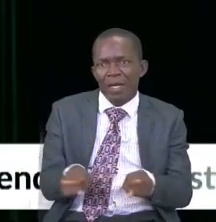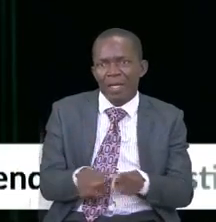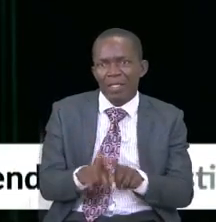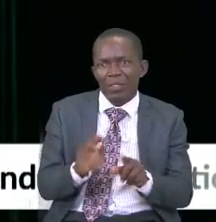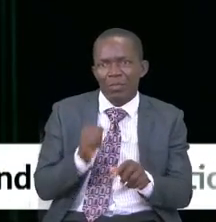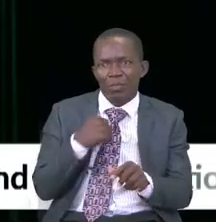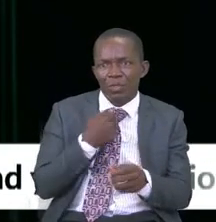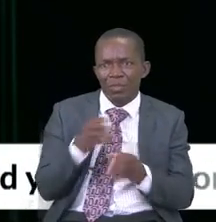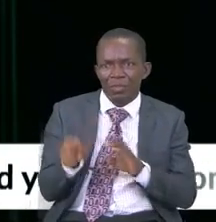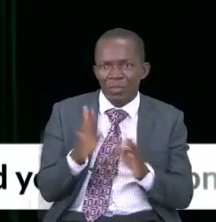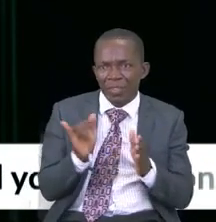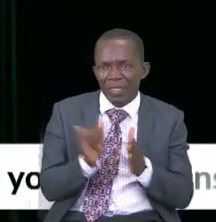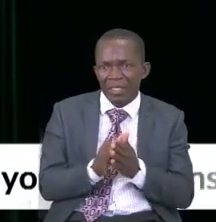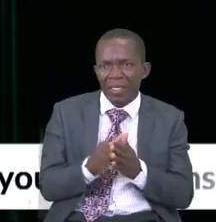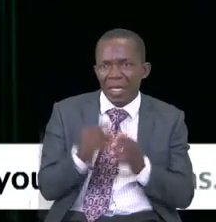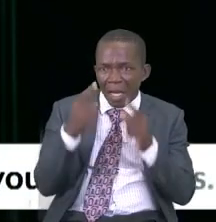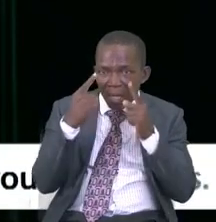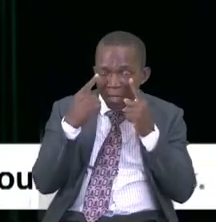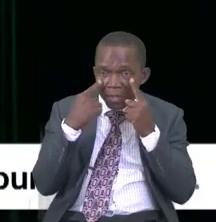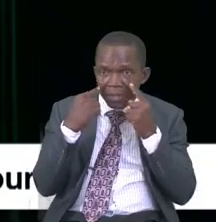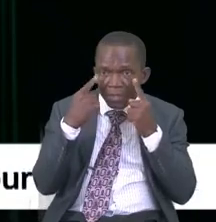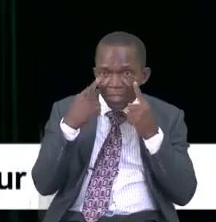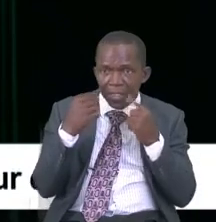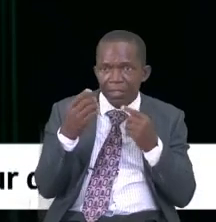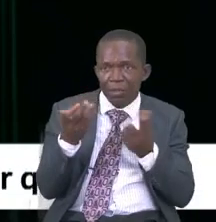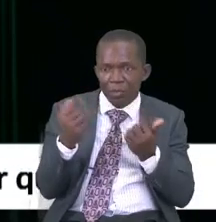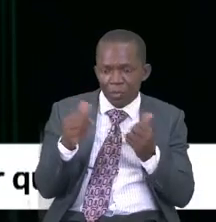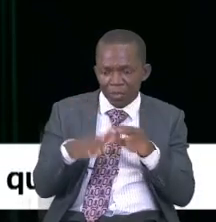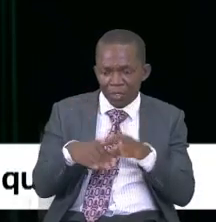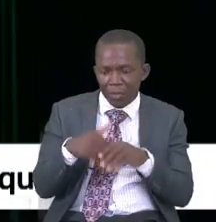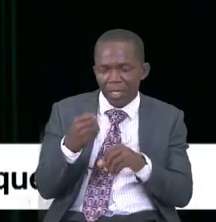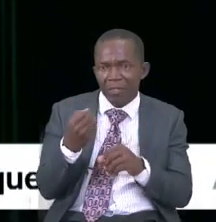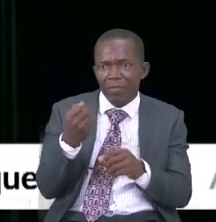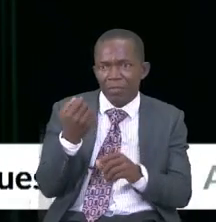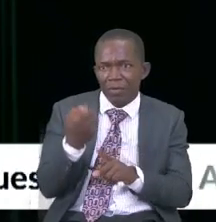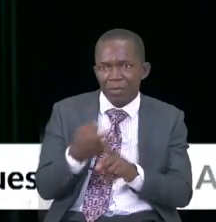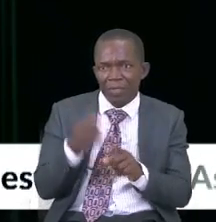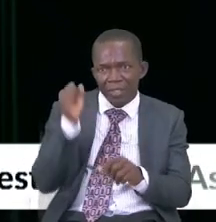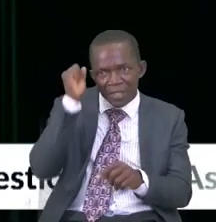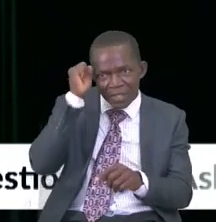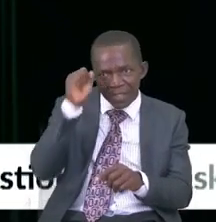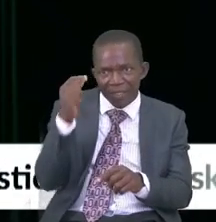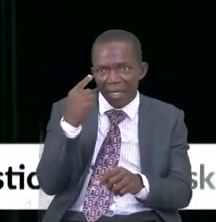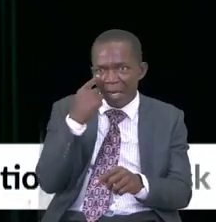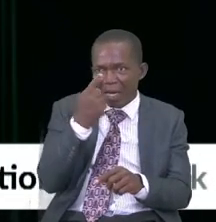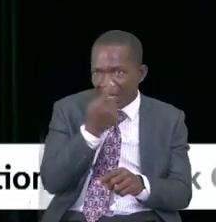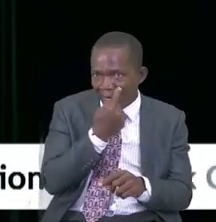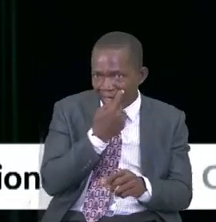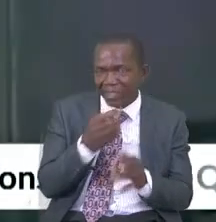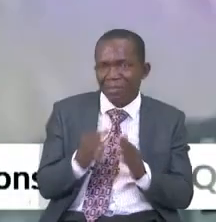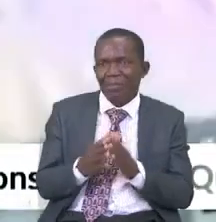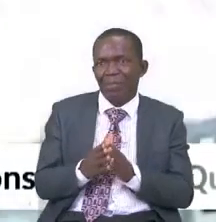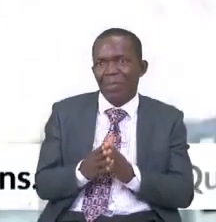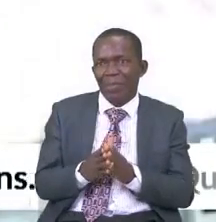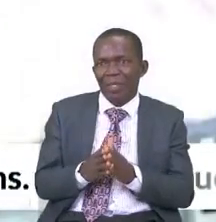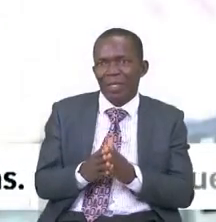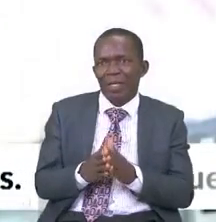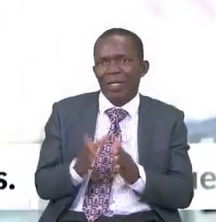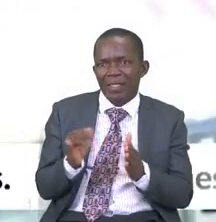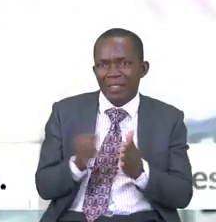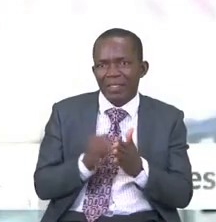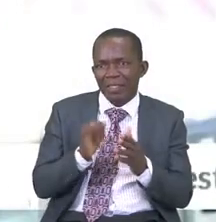and tears began to come down his. I was looking at our leader. I said, wow. I said, he really does